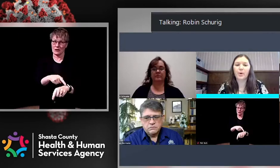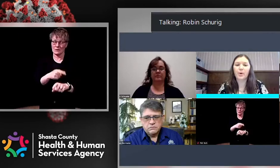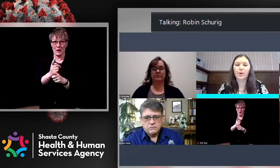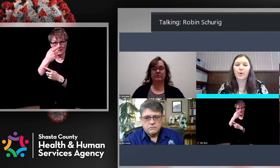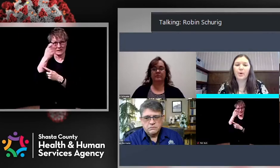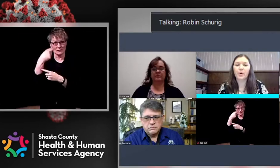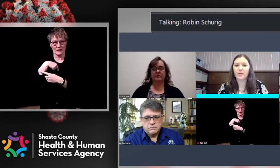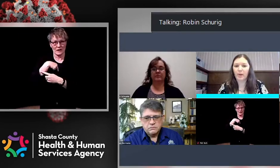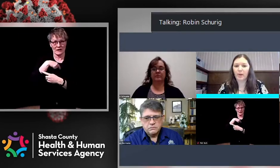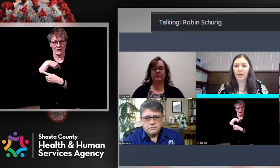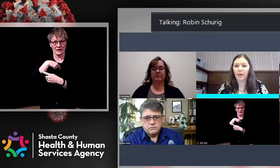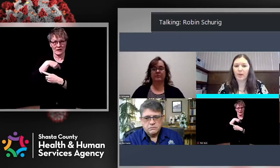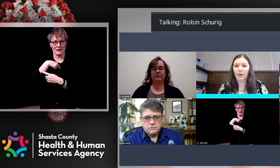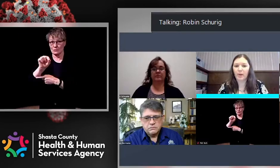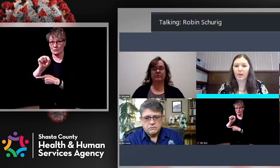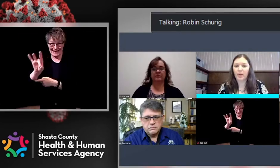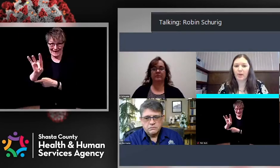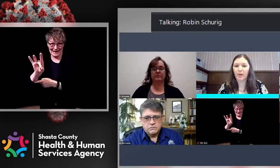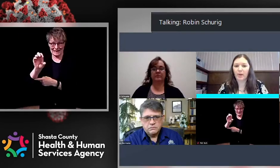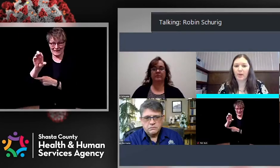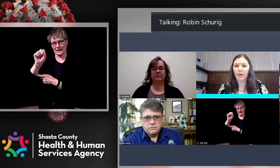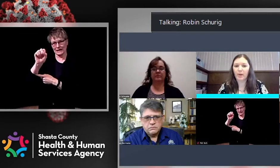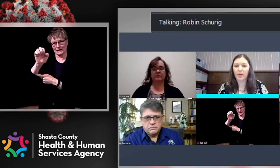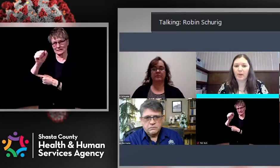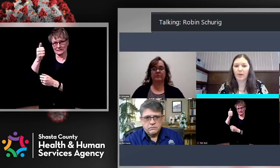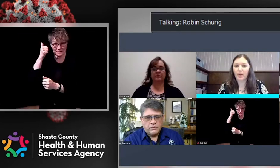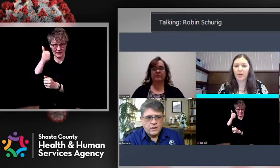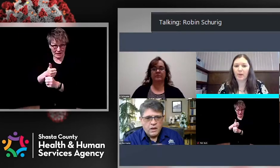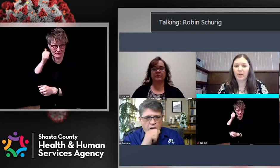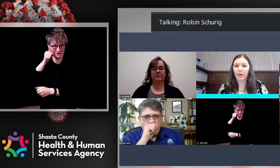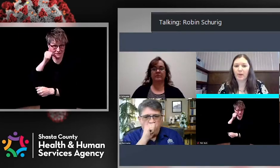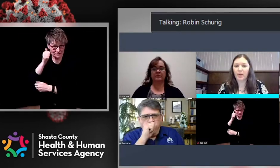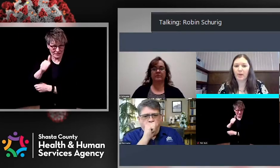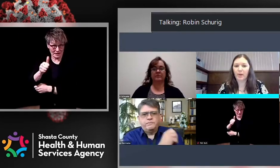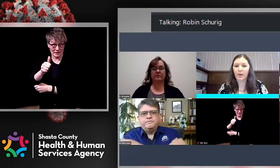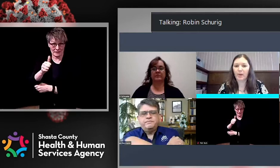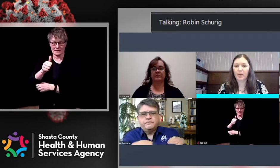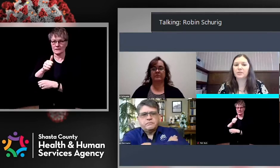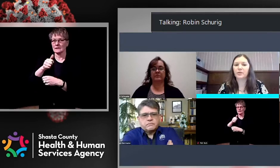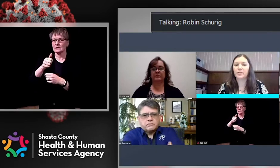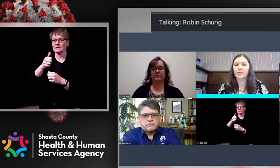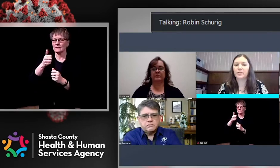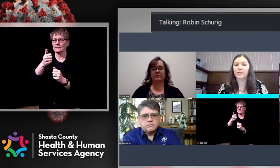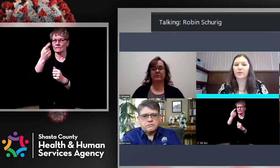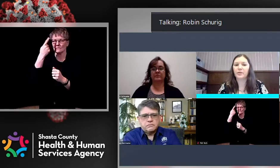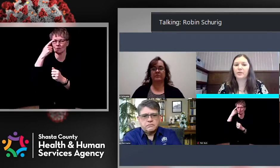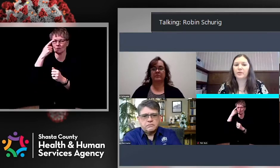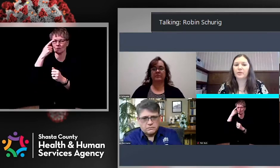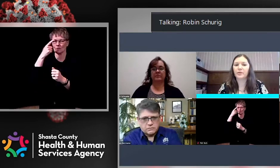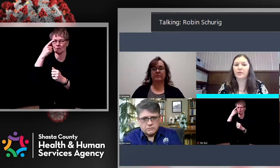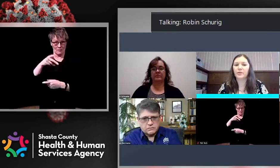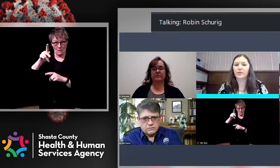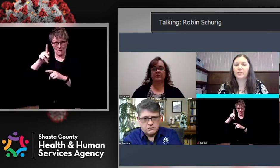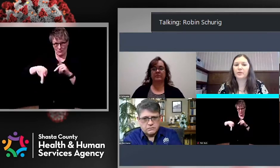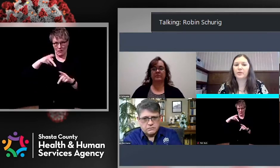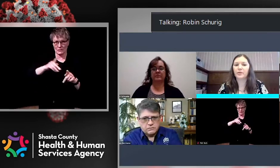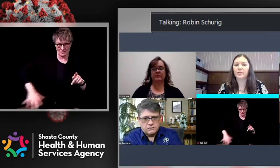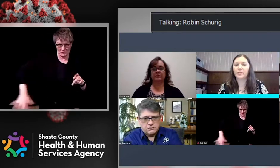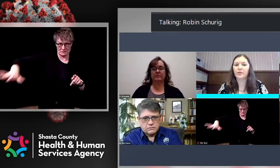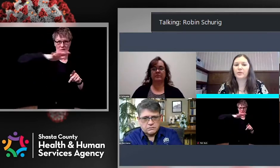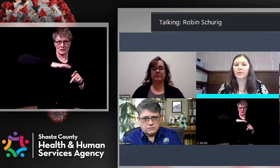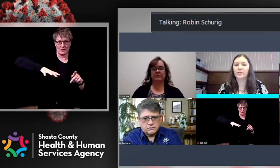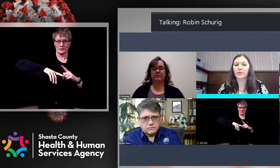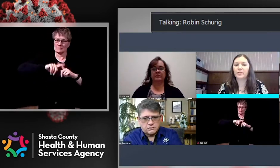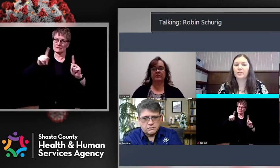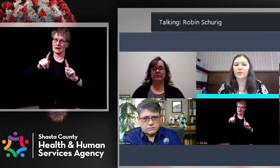day per 100,000 population, and it would have to be less than 7 in order for us to move out of purple and back into the red. So we're